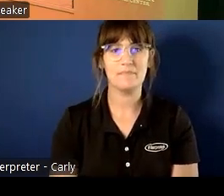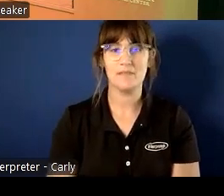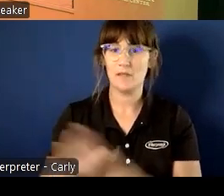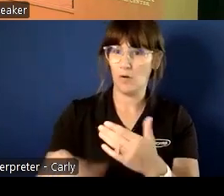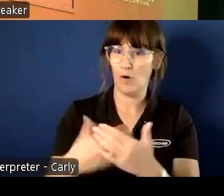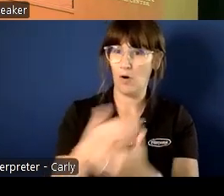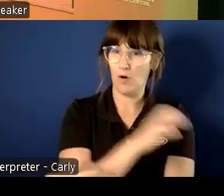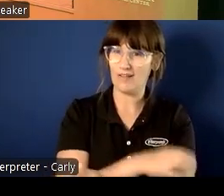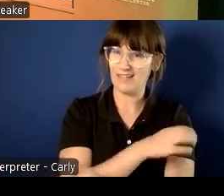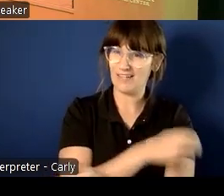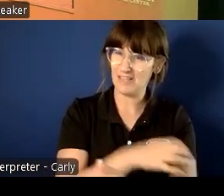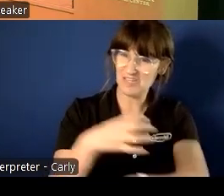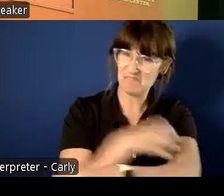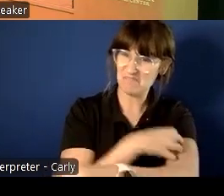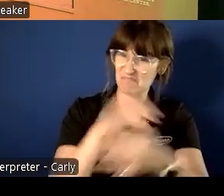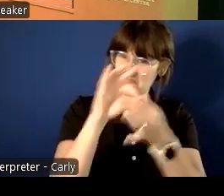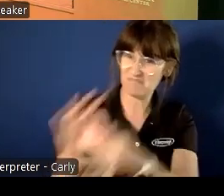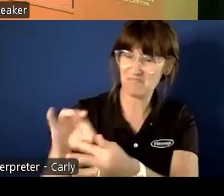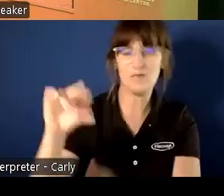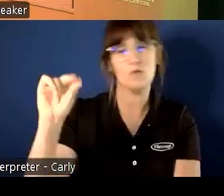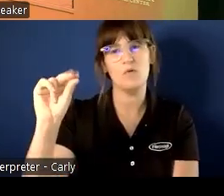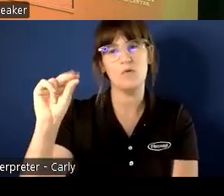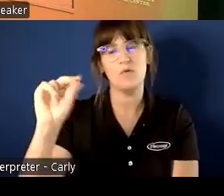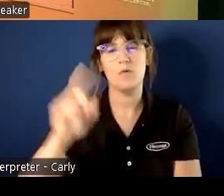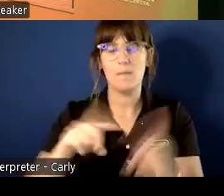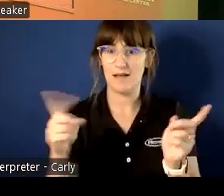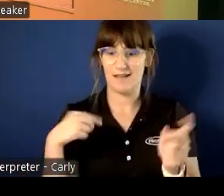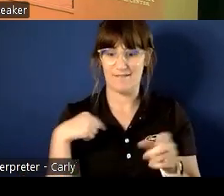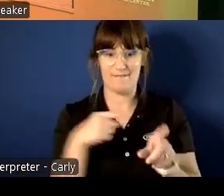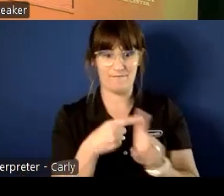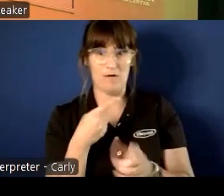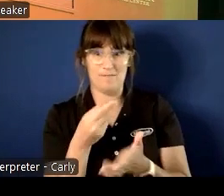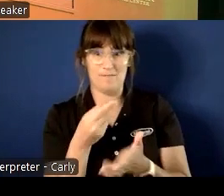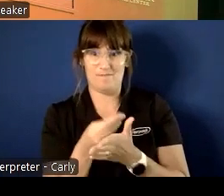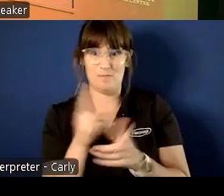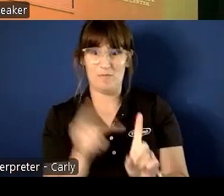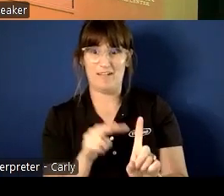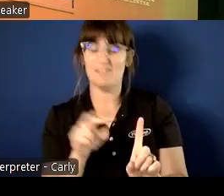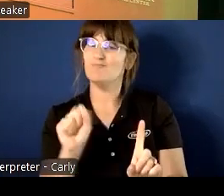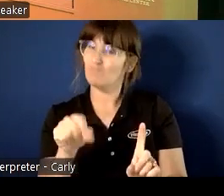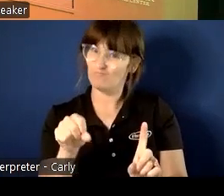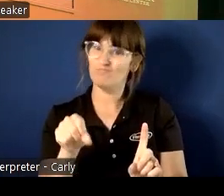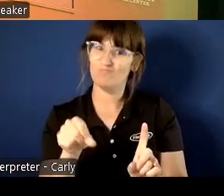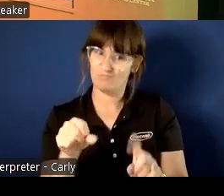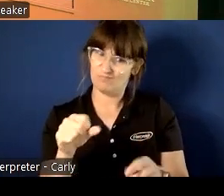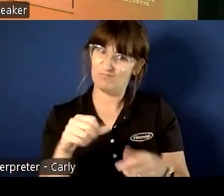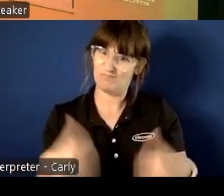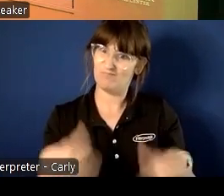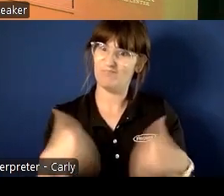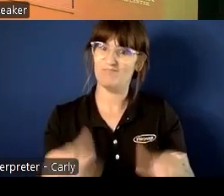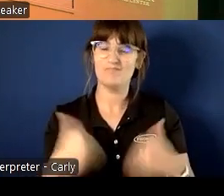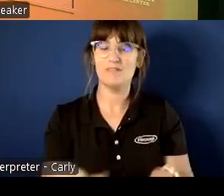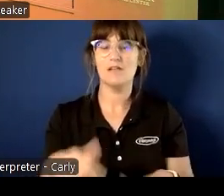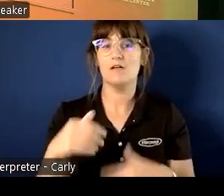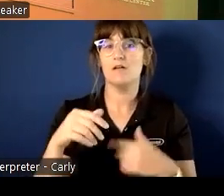meaningful, but they're meaningful as an economist. So things like enrollment status. When did you enroll? When did you